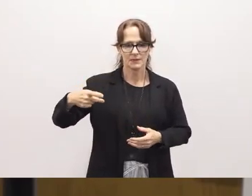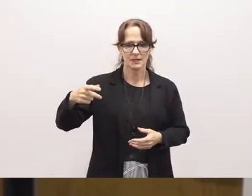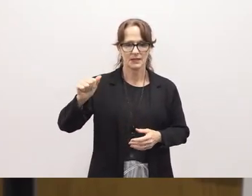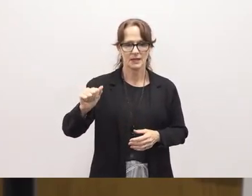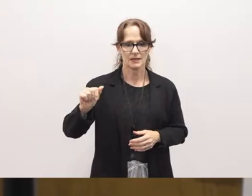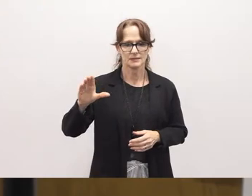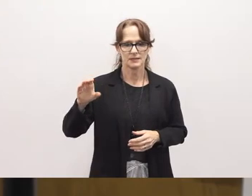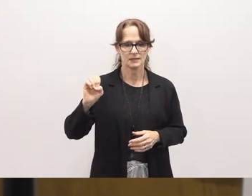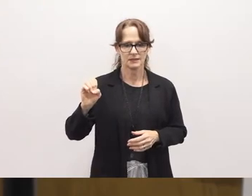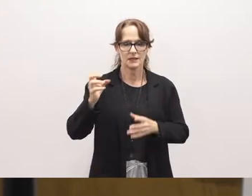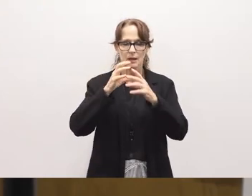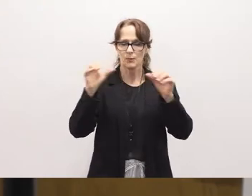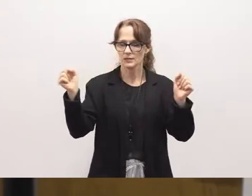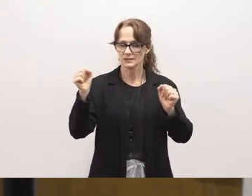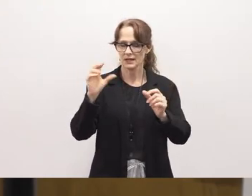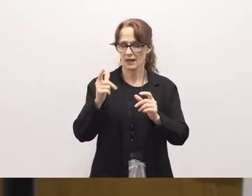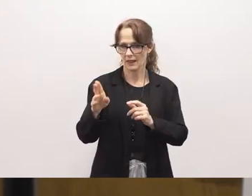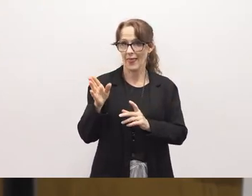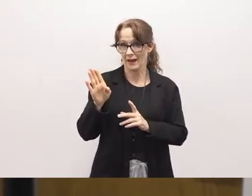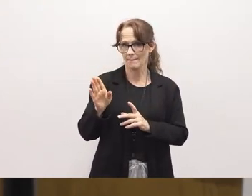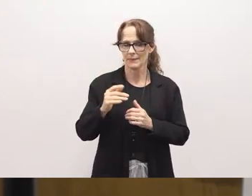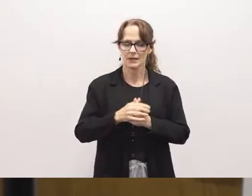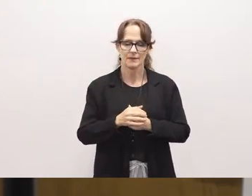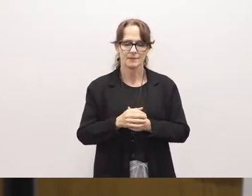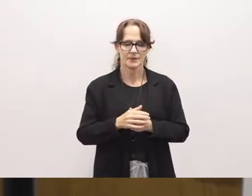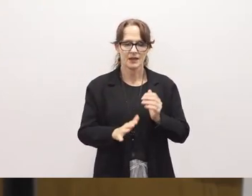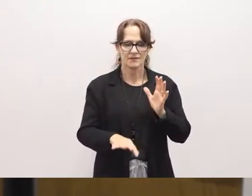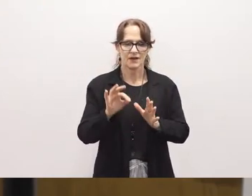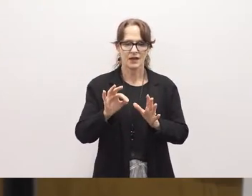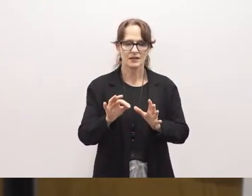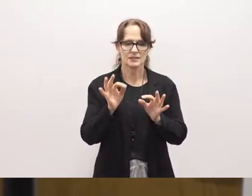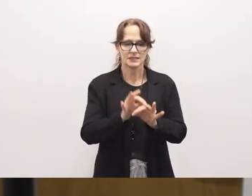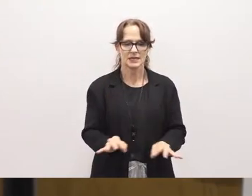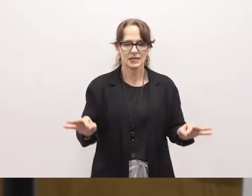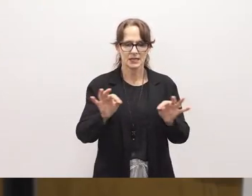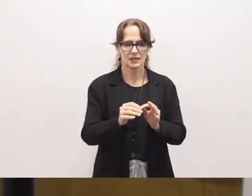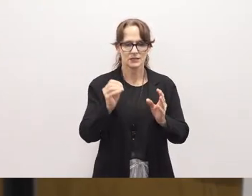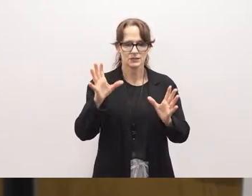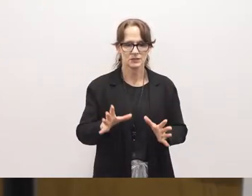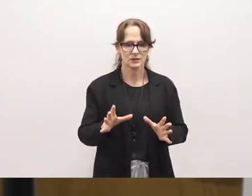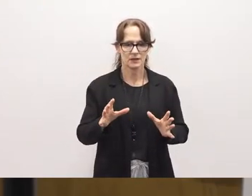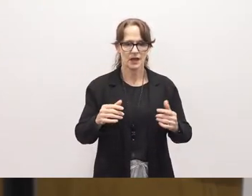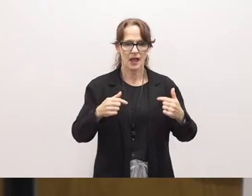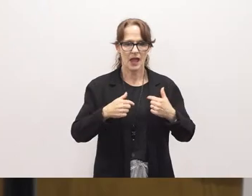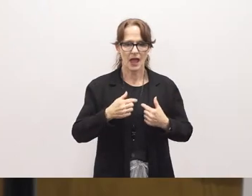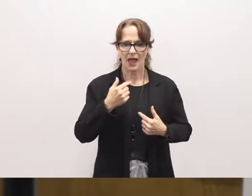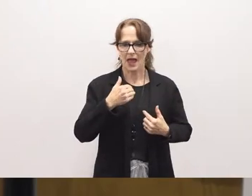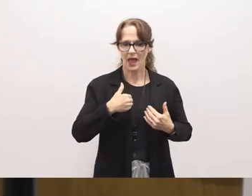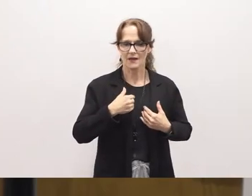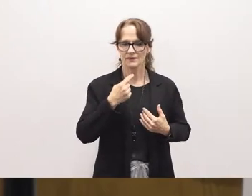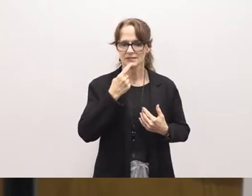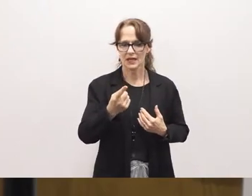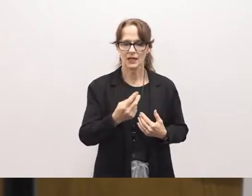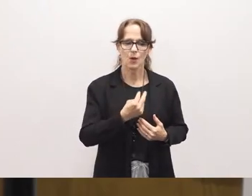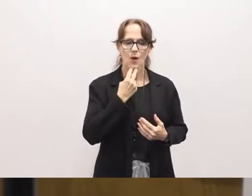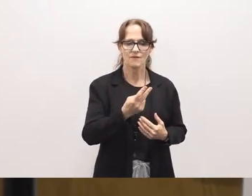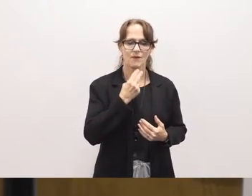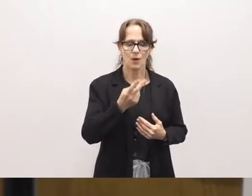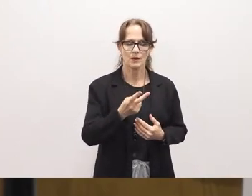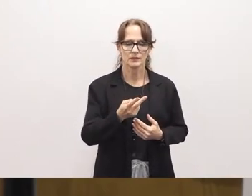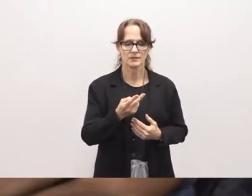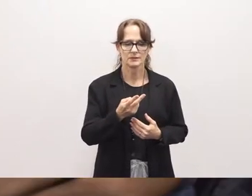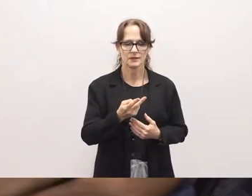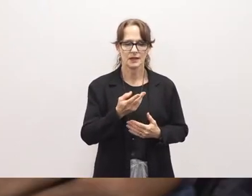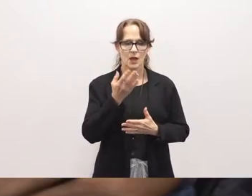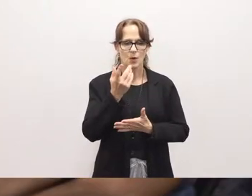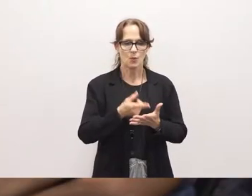president. In her own words, she said, she finds it essential that students get a say, or at least a voice, in matters that